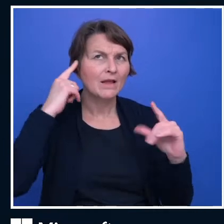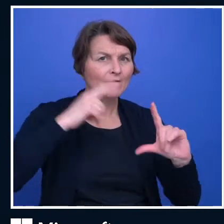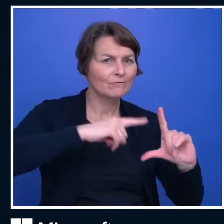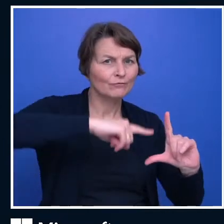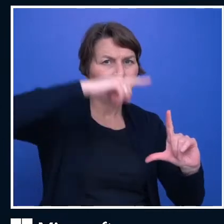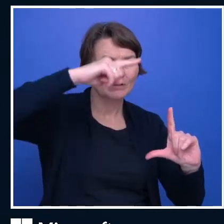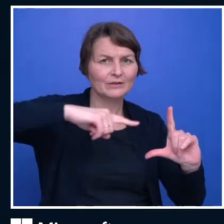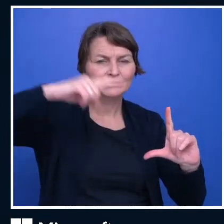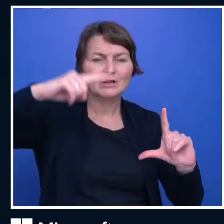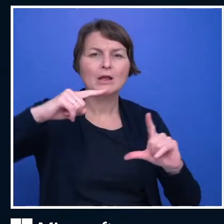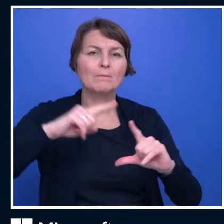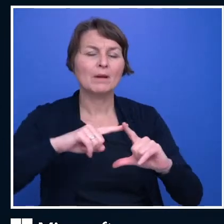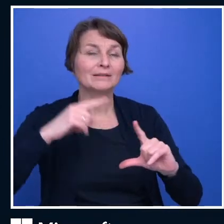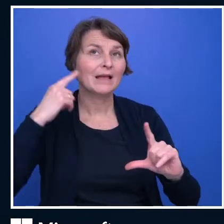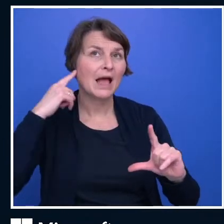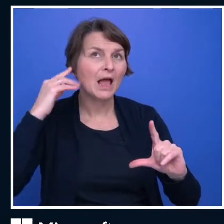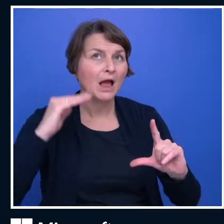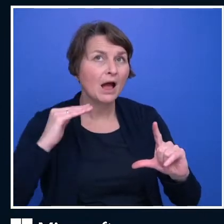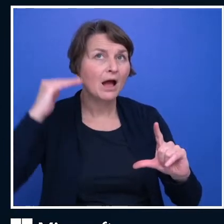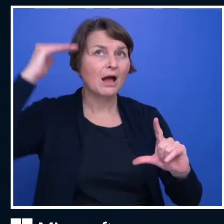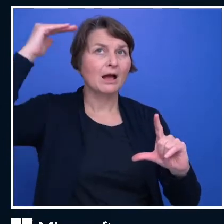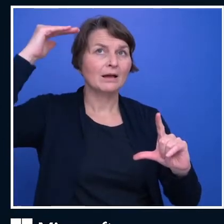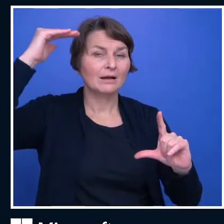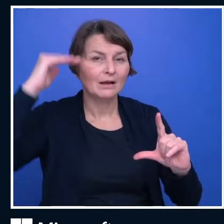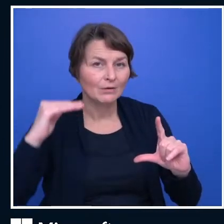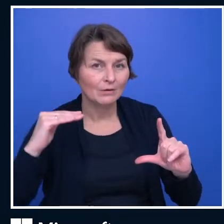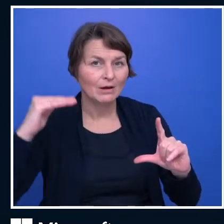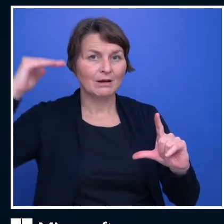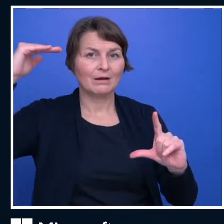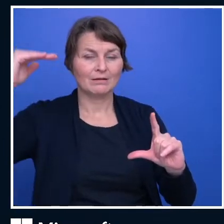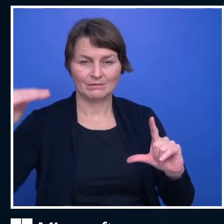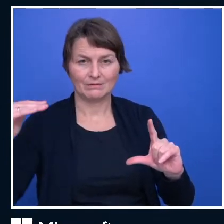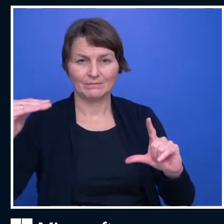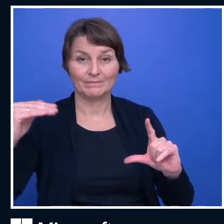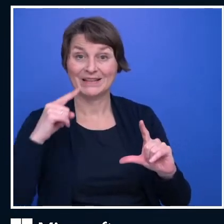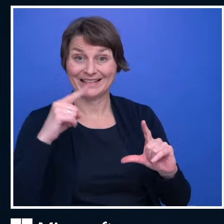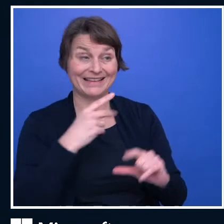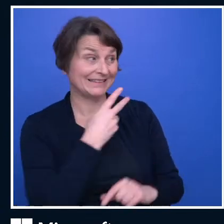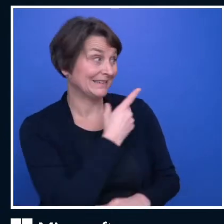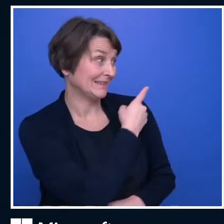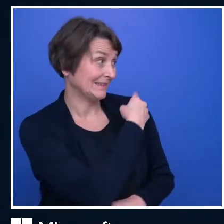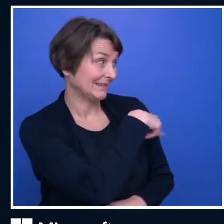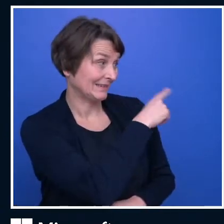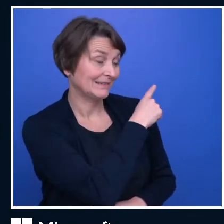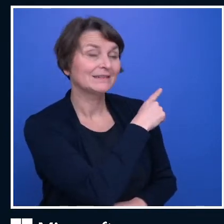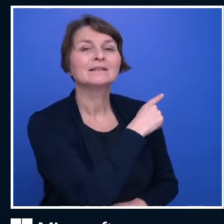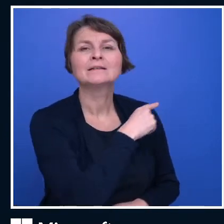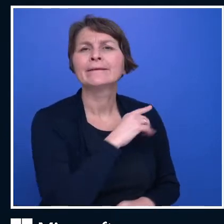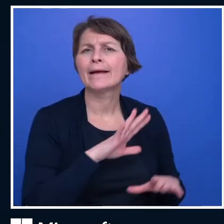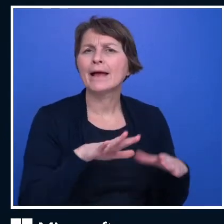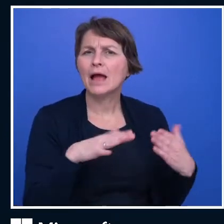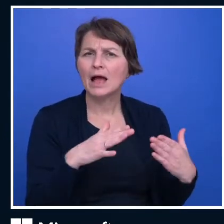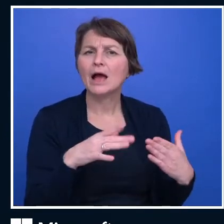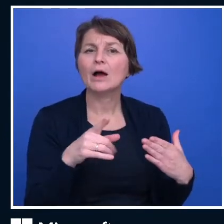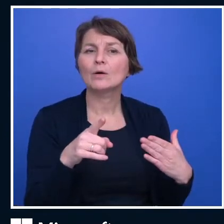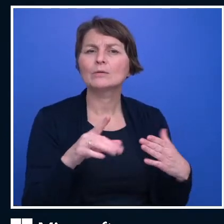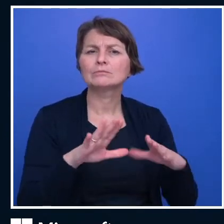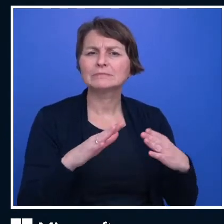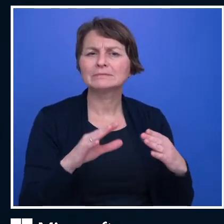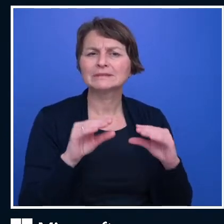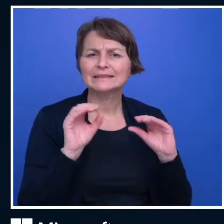a direct linear mapping. And then this scale is used for something called as